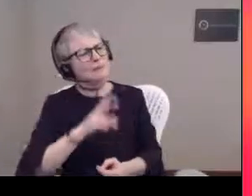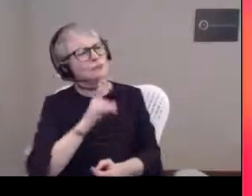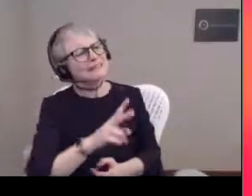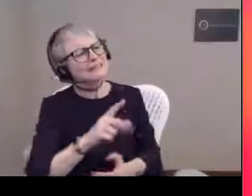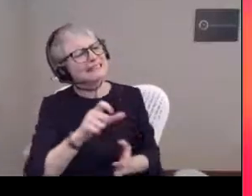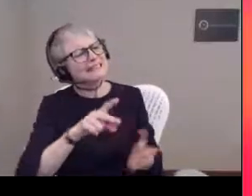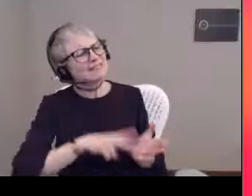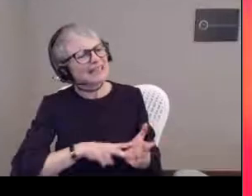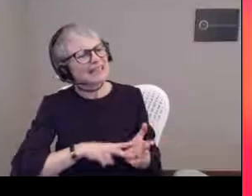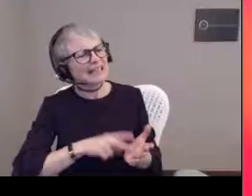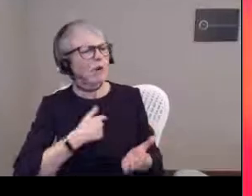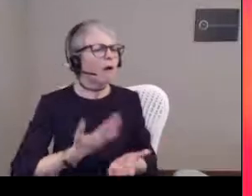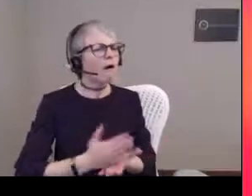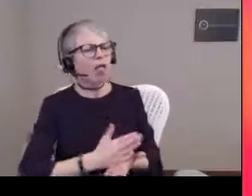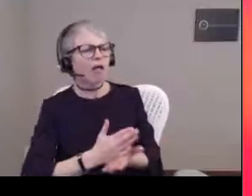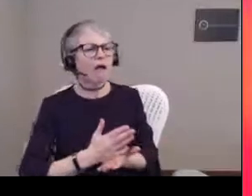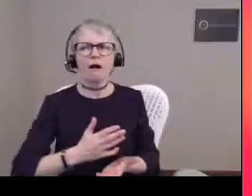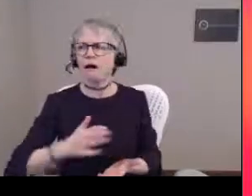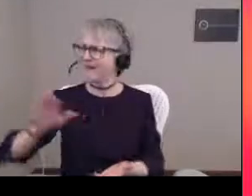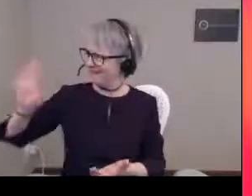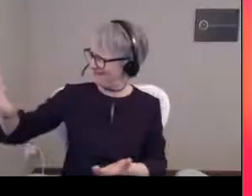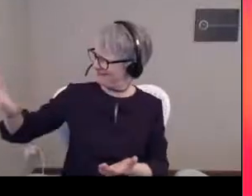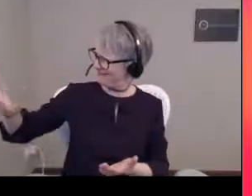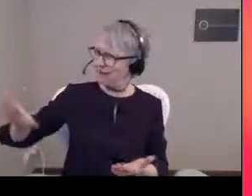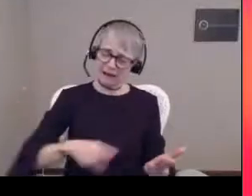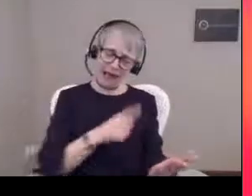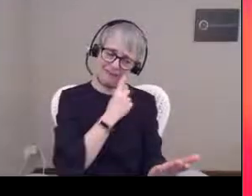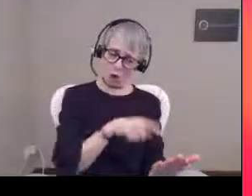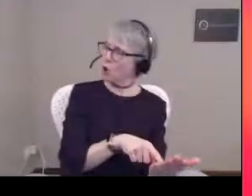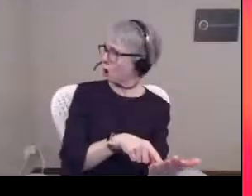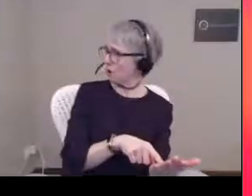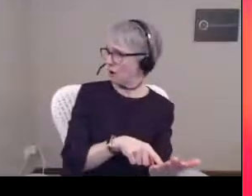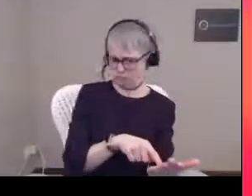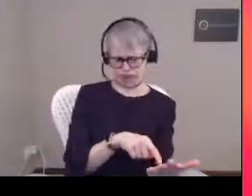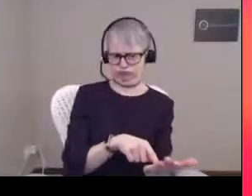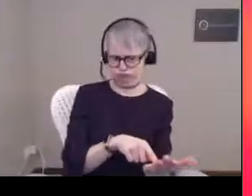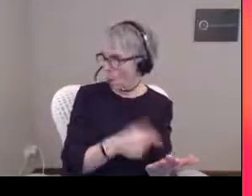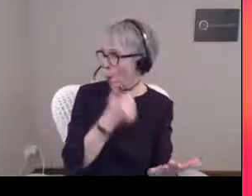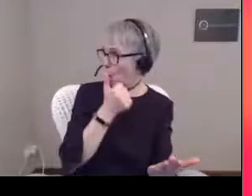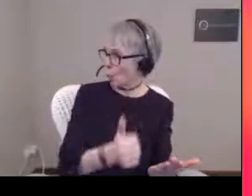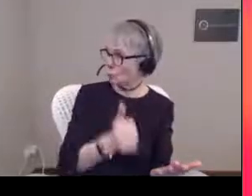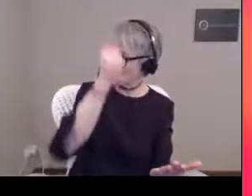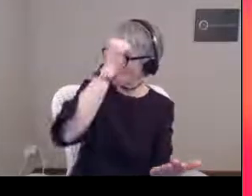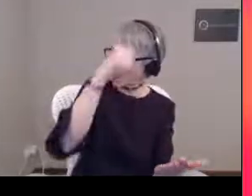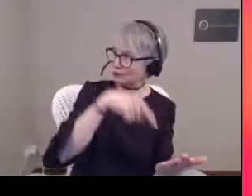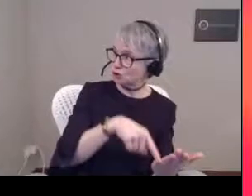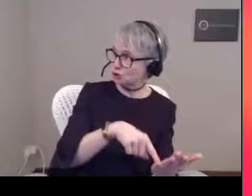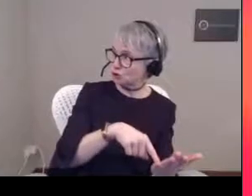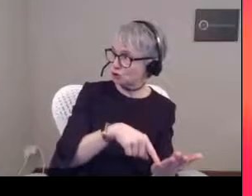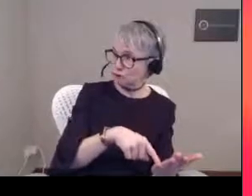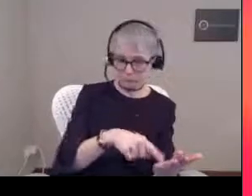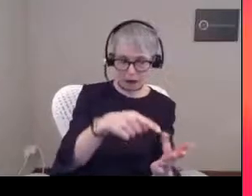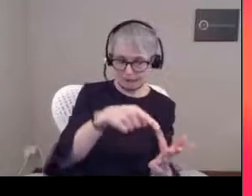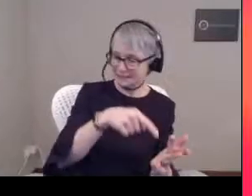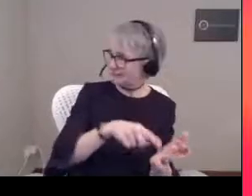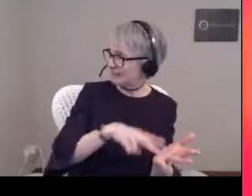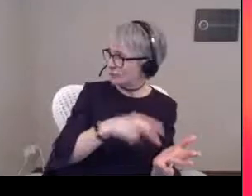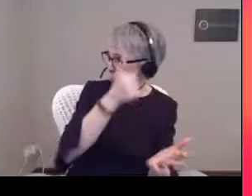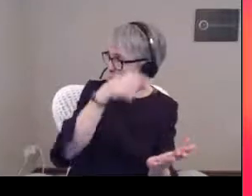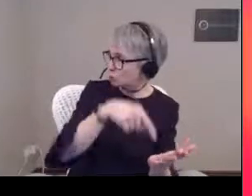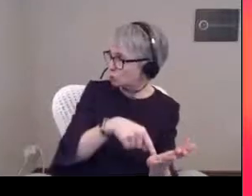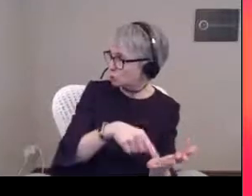well, this person actually infused knowledge of ITV as a business into their answers, and they were able to really showcase